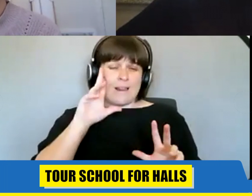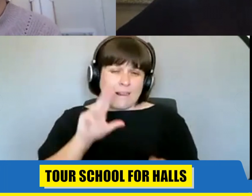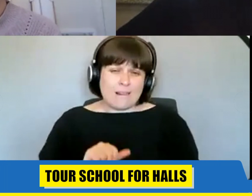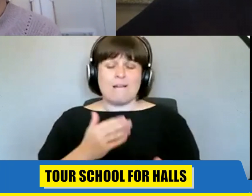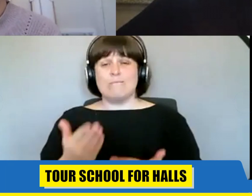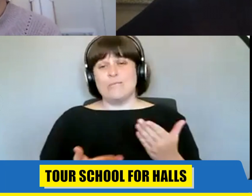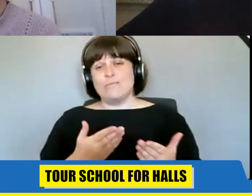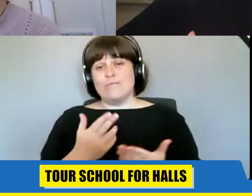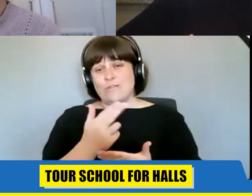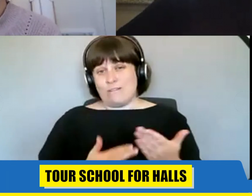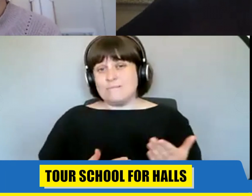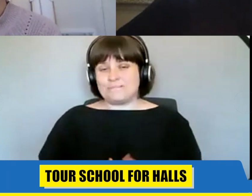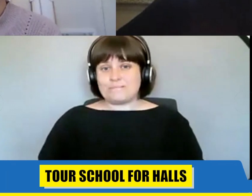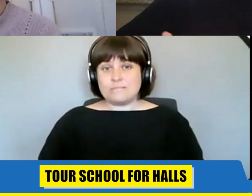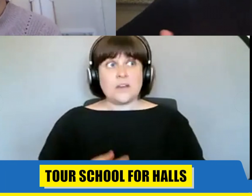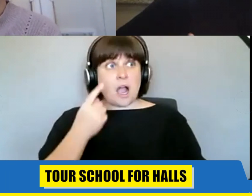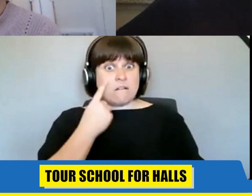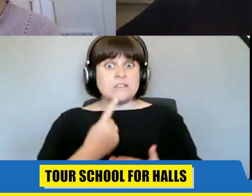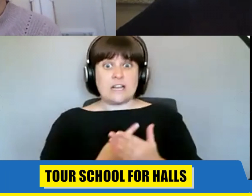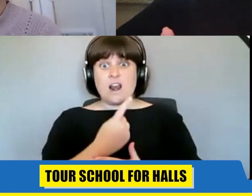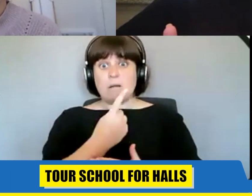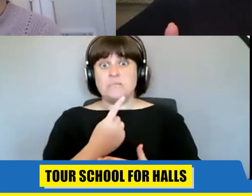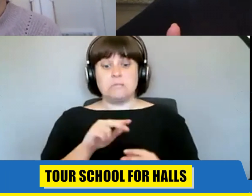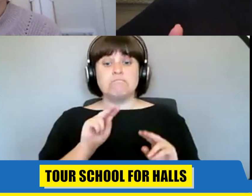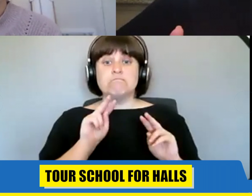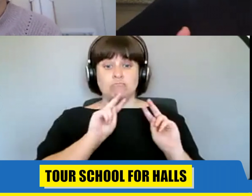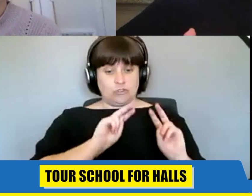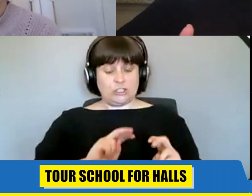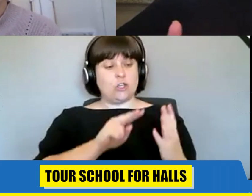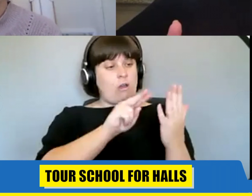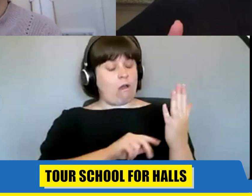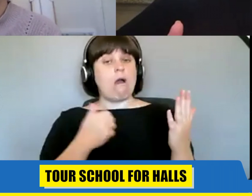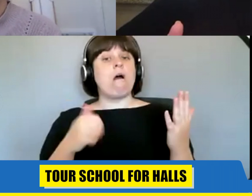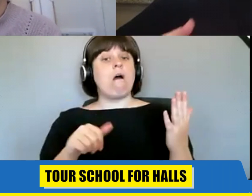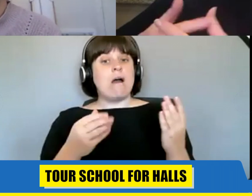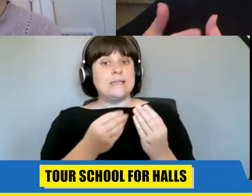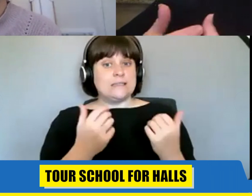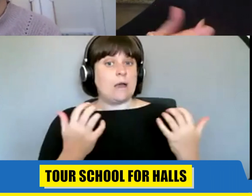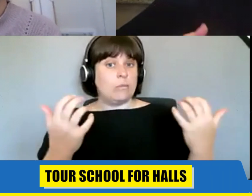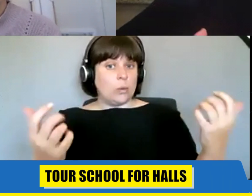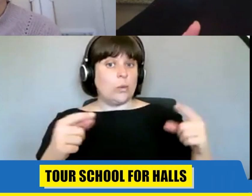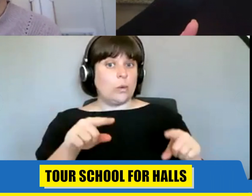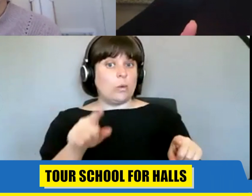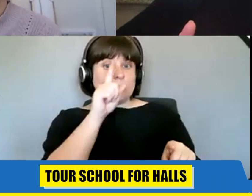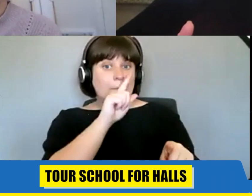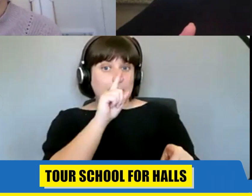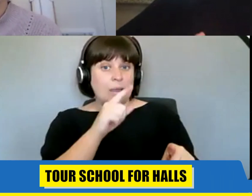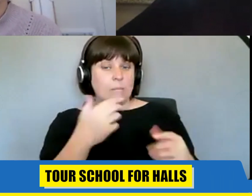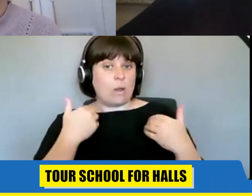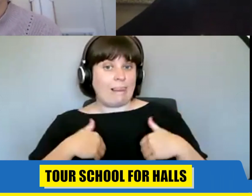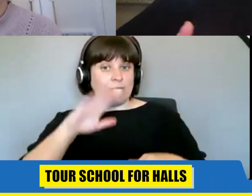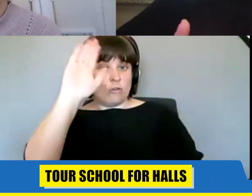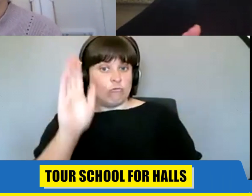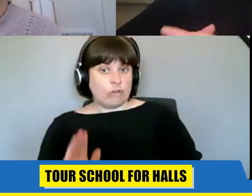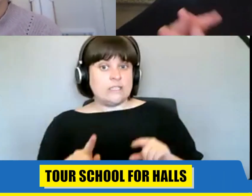So I've certainly seen that in research I've done, that audiences in some regional centres have trained to